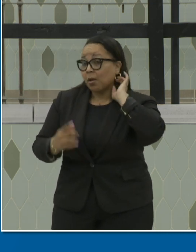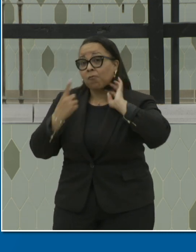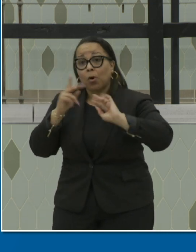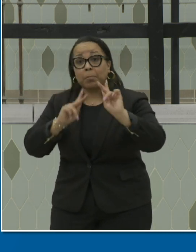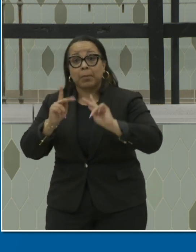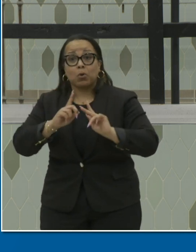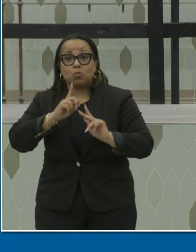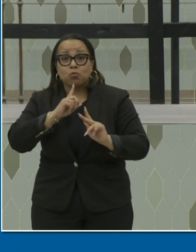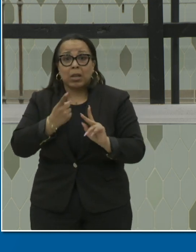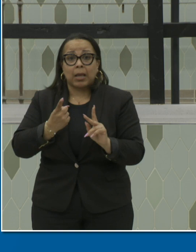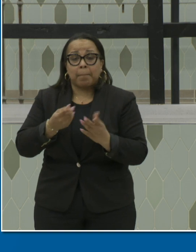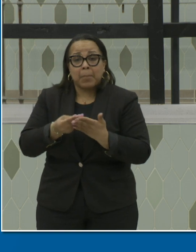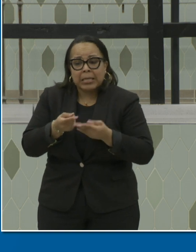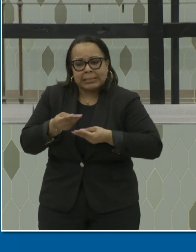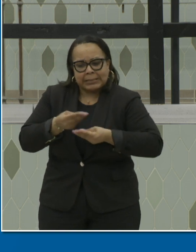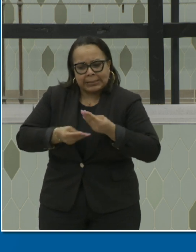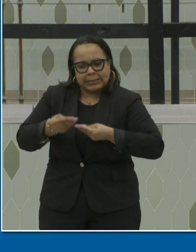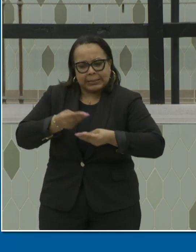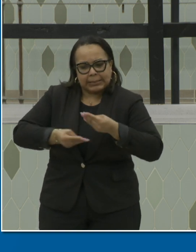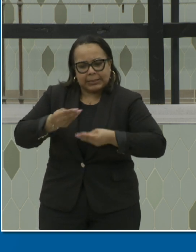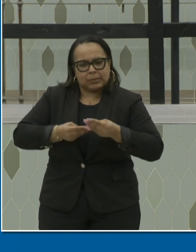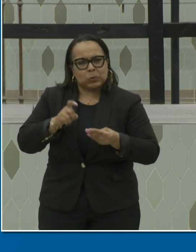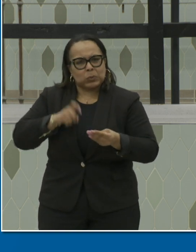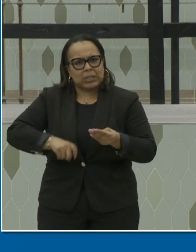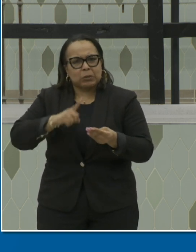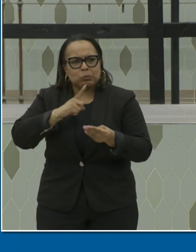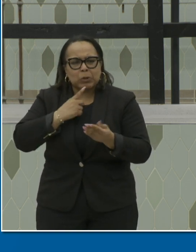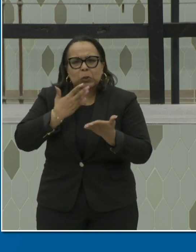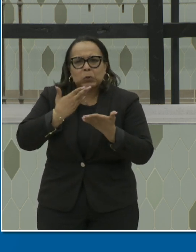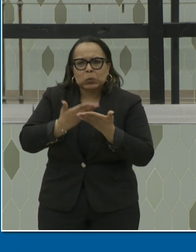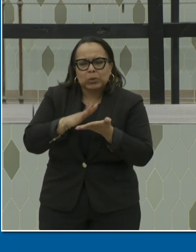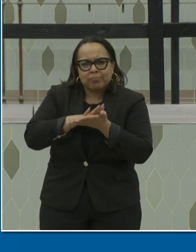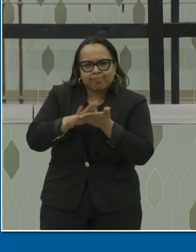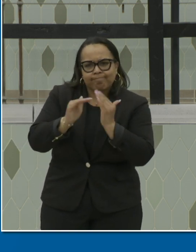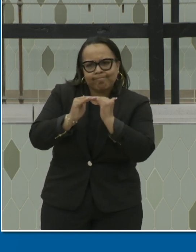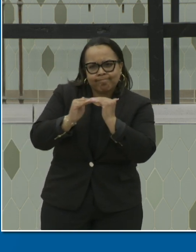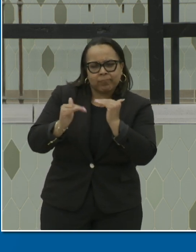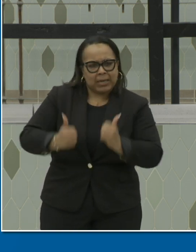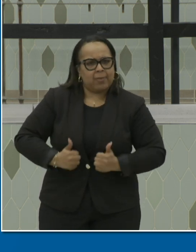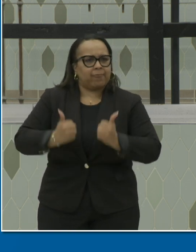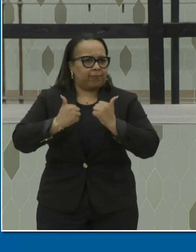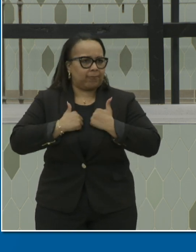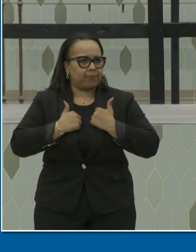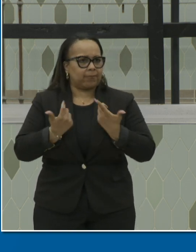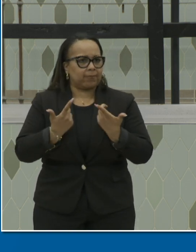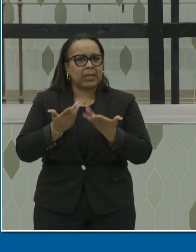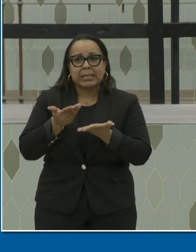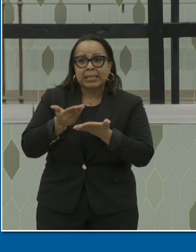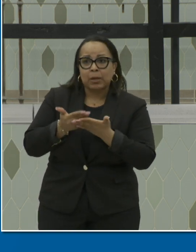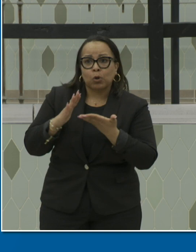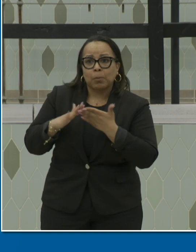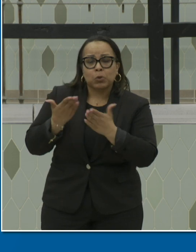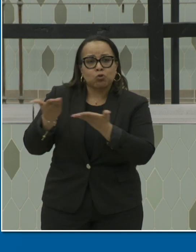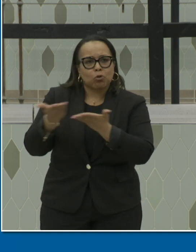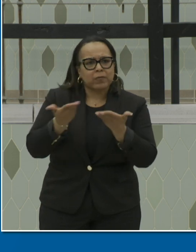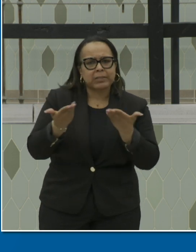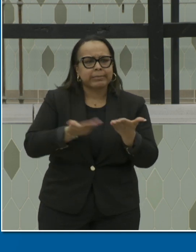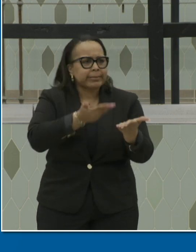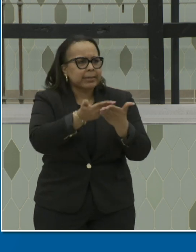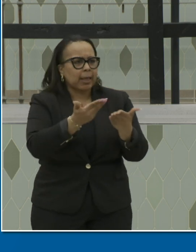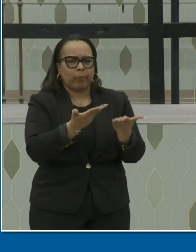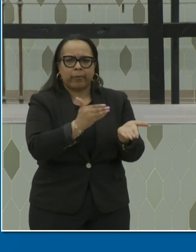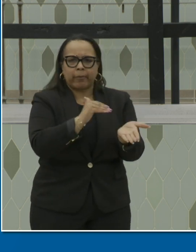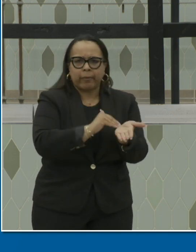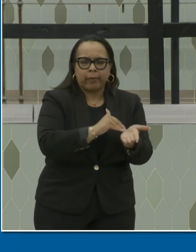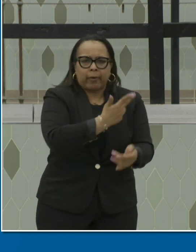people just of modest means who need a decent, stable, safe place to live near community services, near